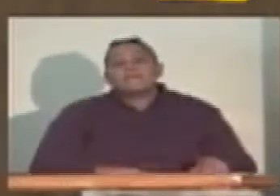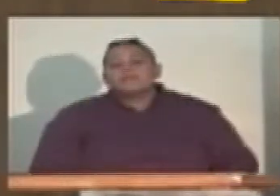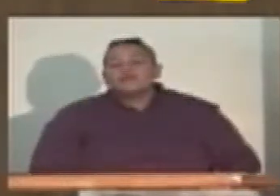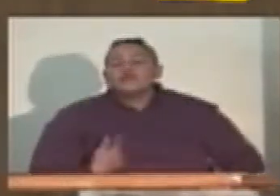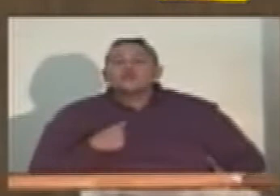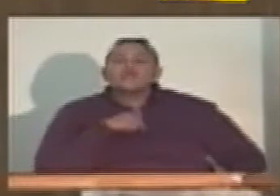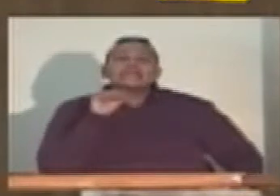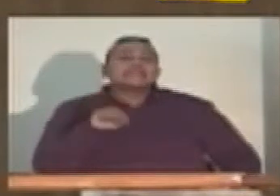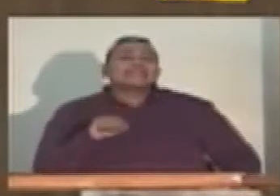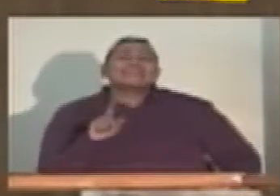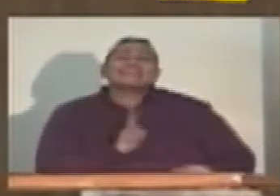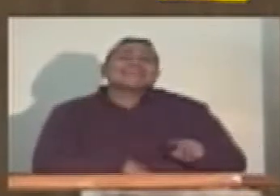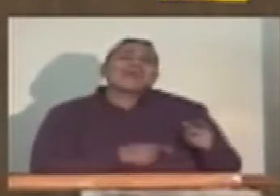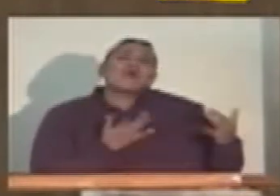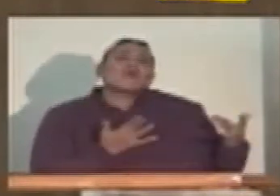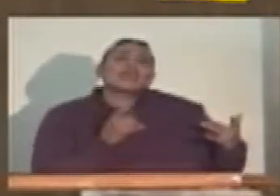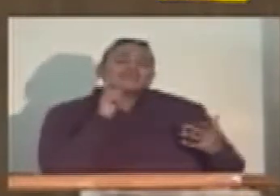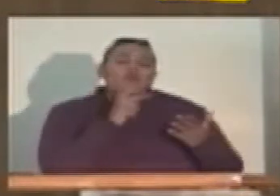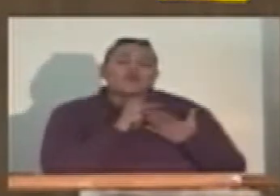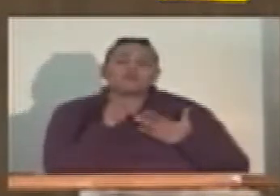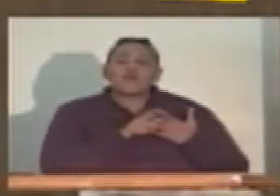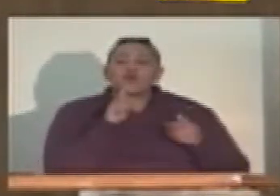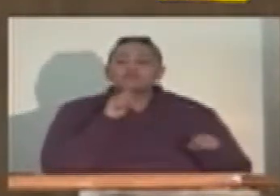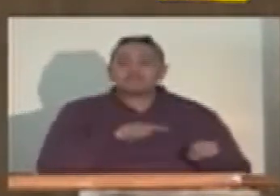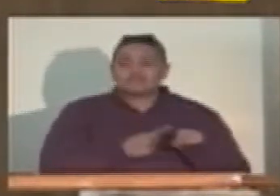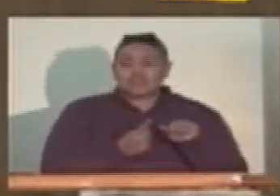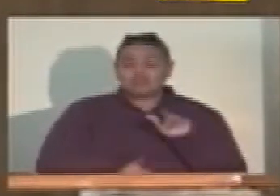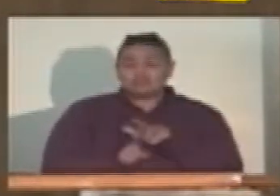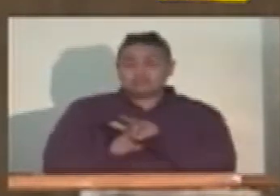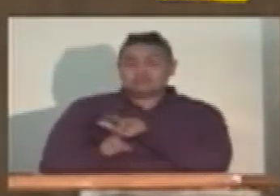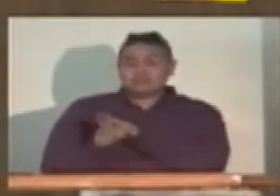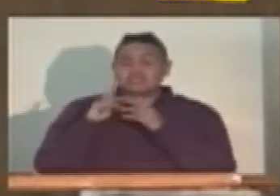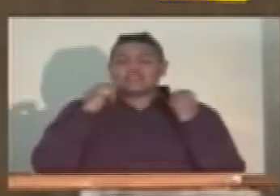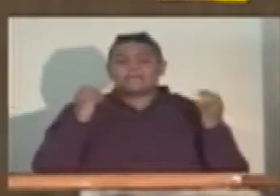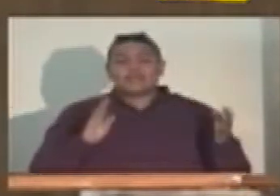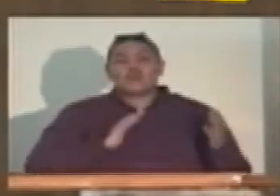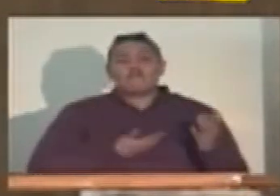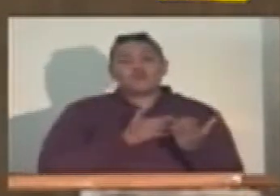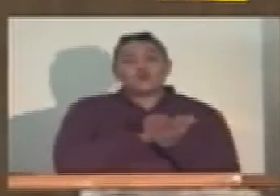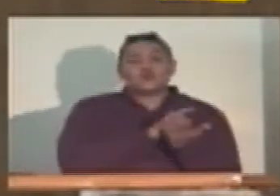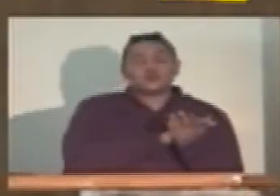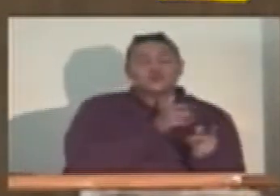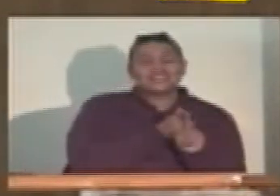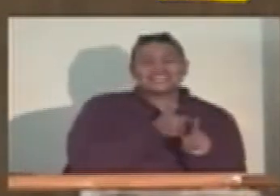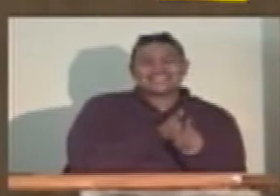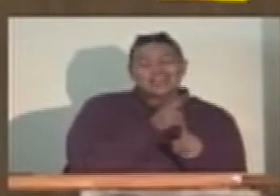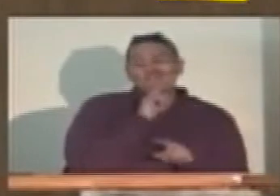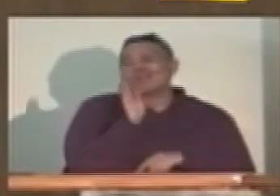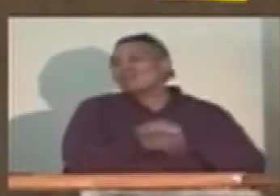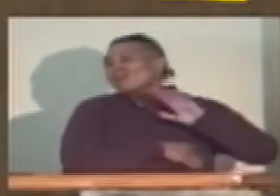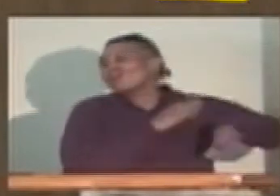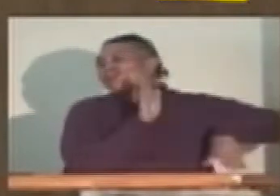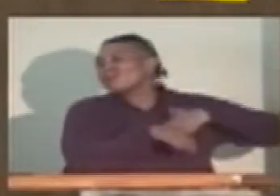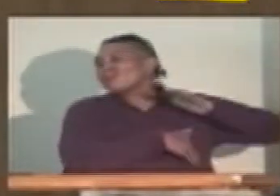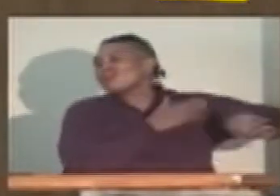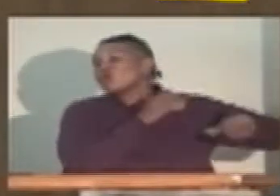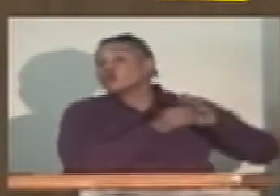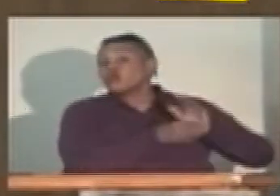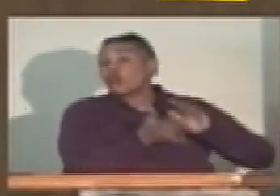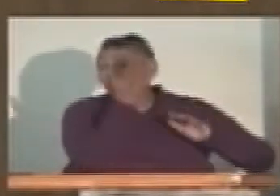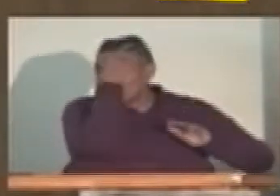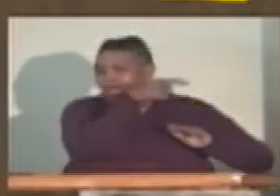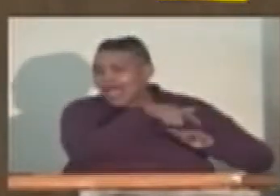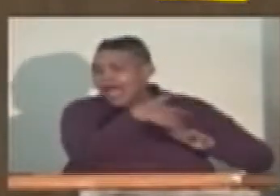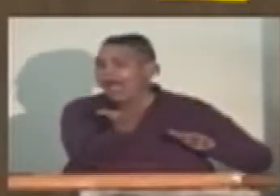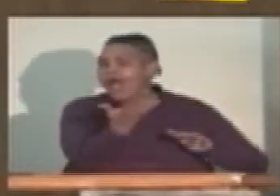We can no longer wait for this program to come in stream, as too many of our schools are turning out students who lack the